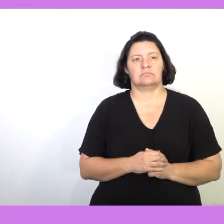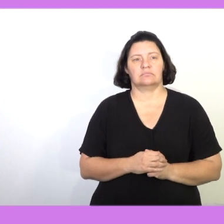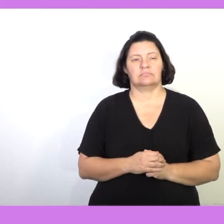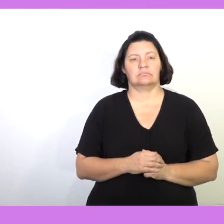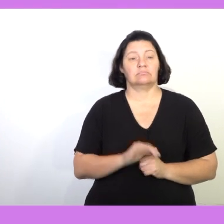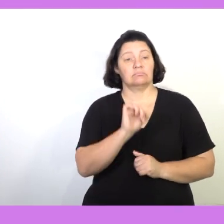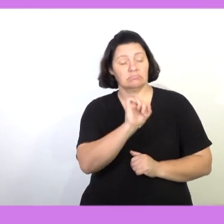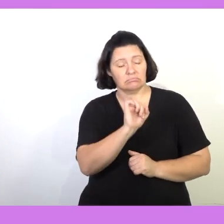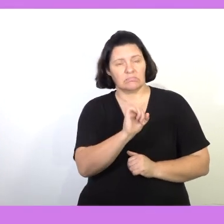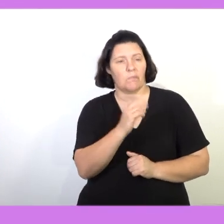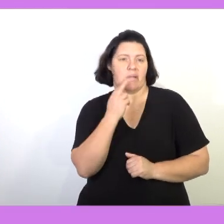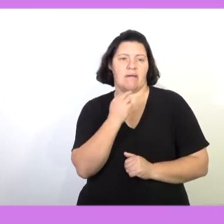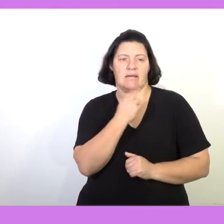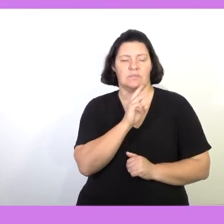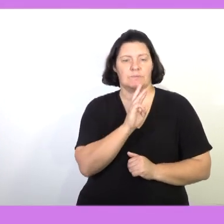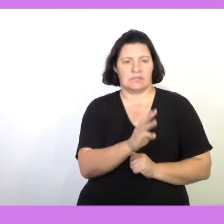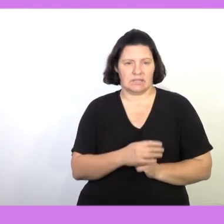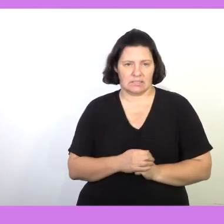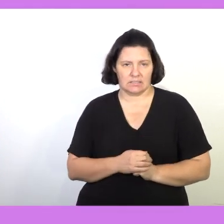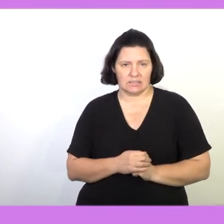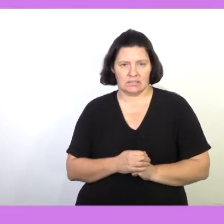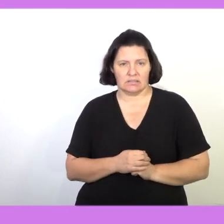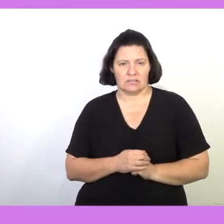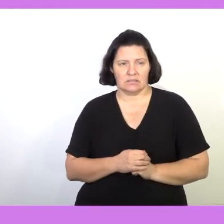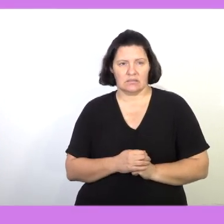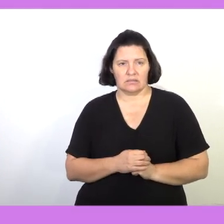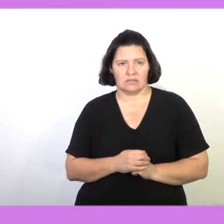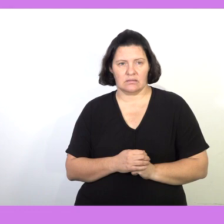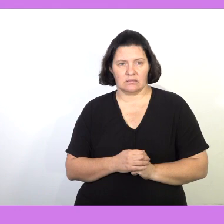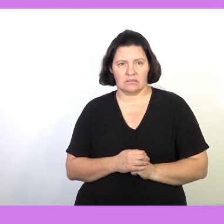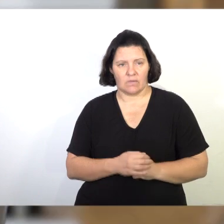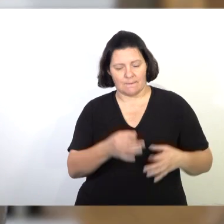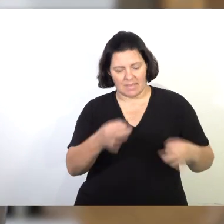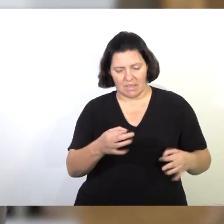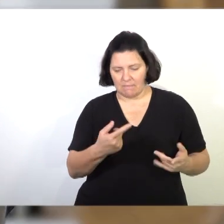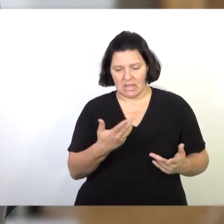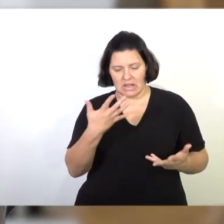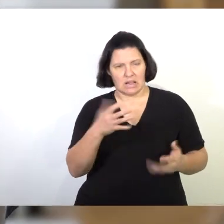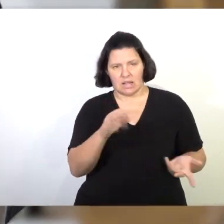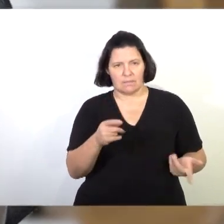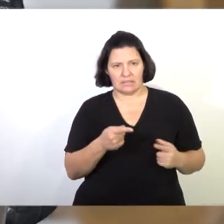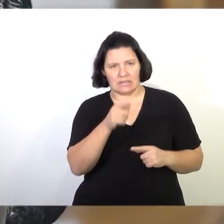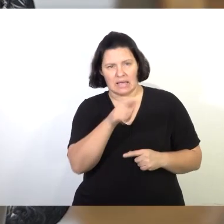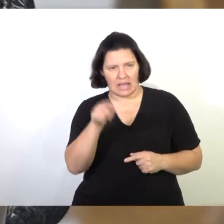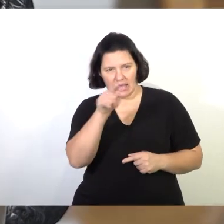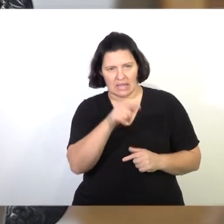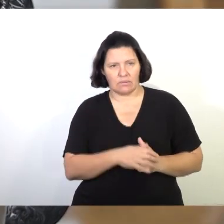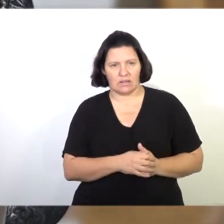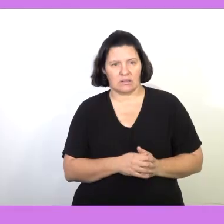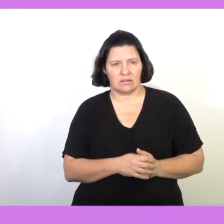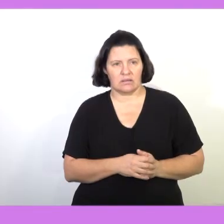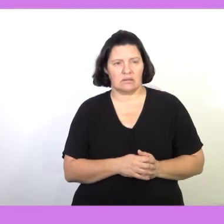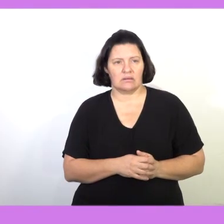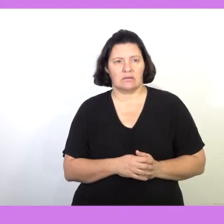decreasing. Yours will be nice on a Cartesian plane if it was a paper, guys. But it will be